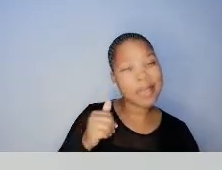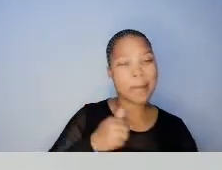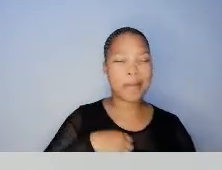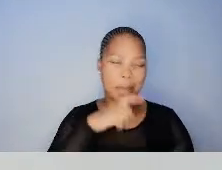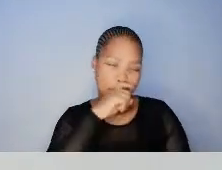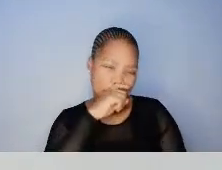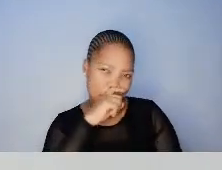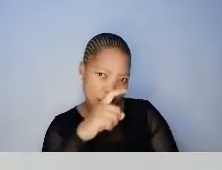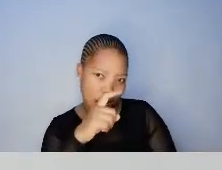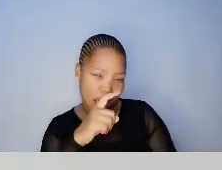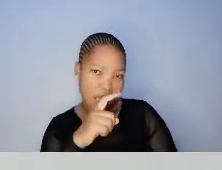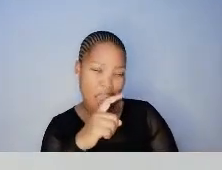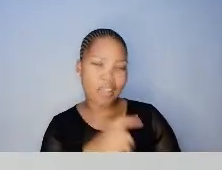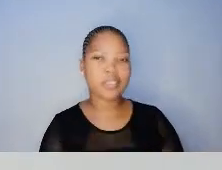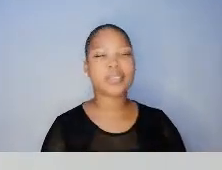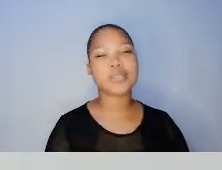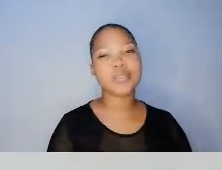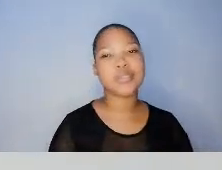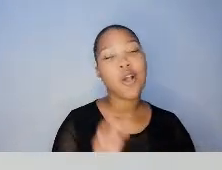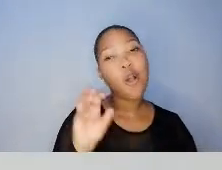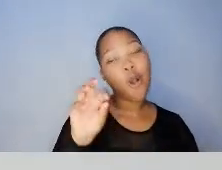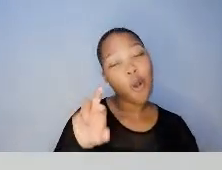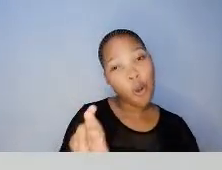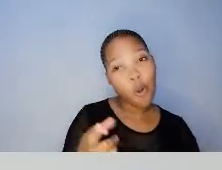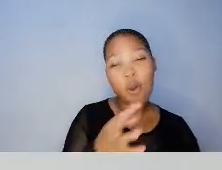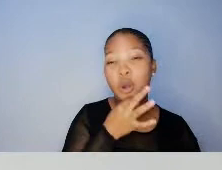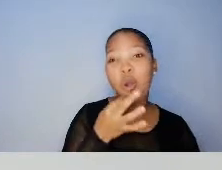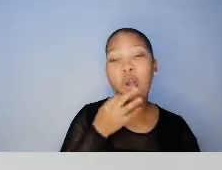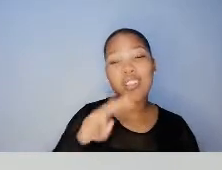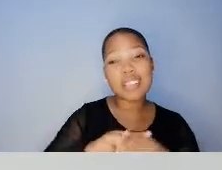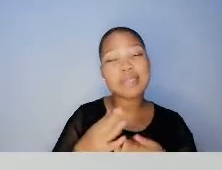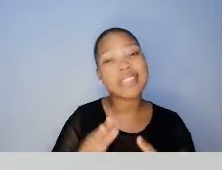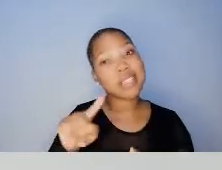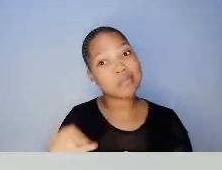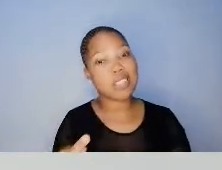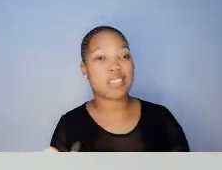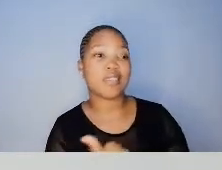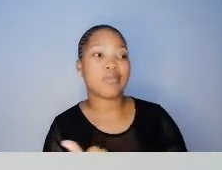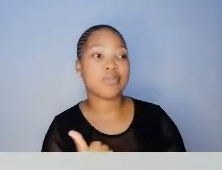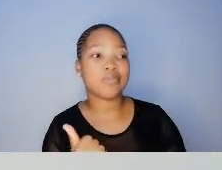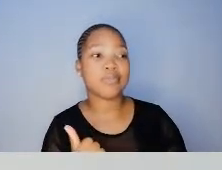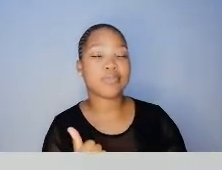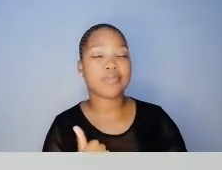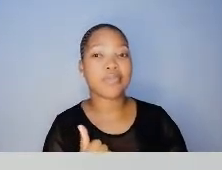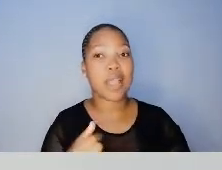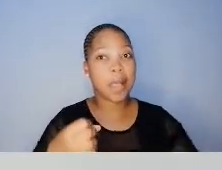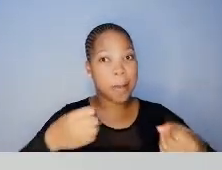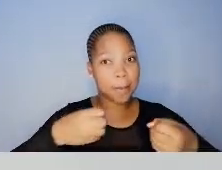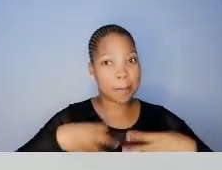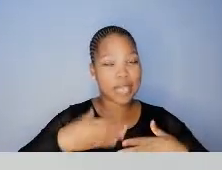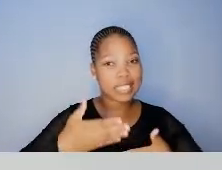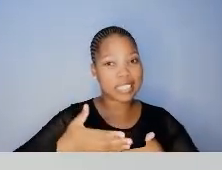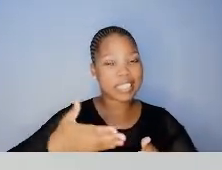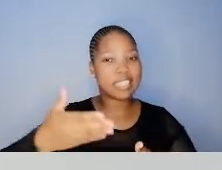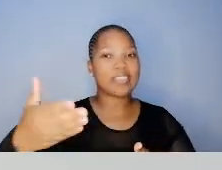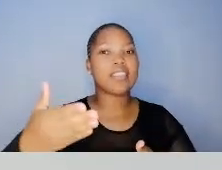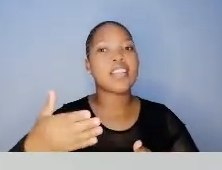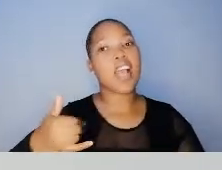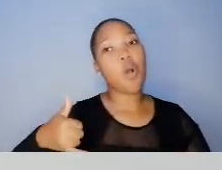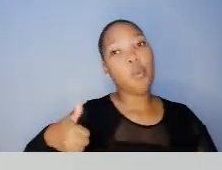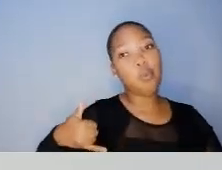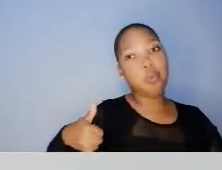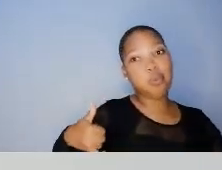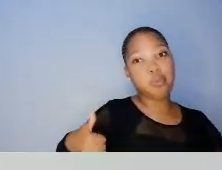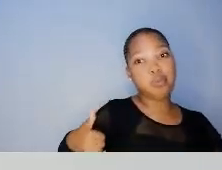I'm proud of me, or you're like, you're gonna use this for something else. She gave me my certificate via